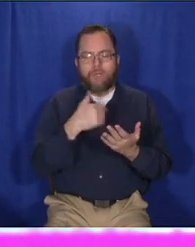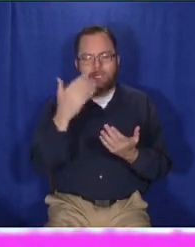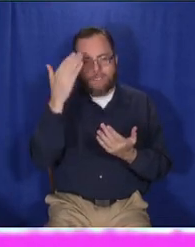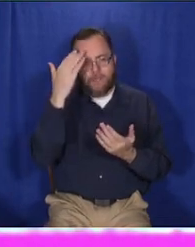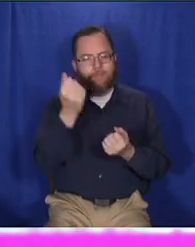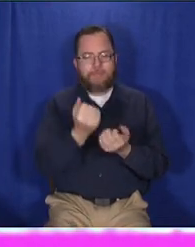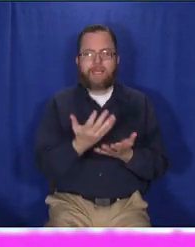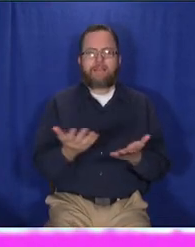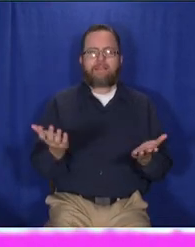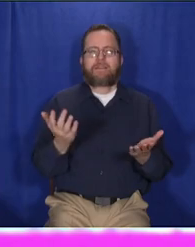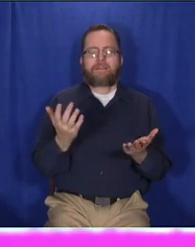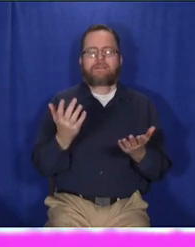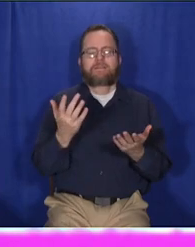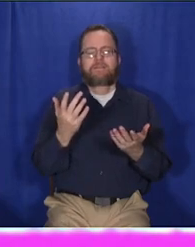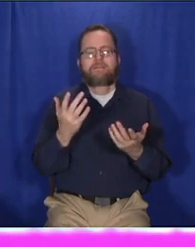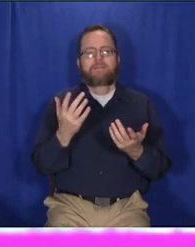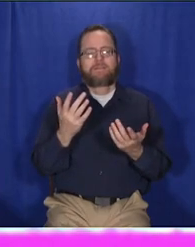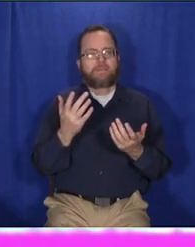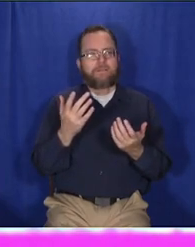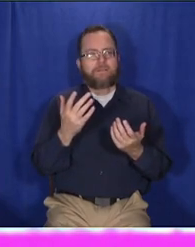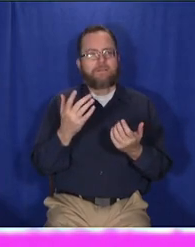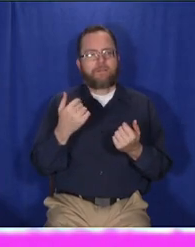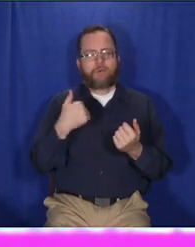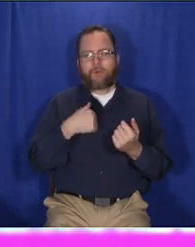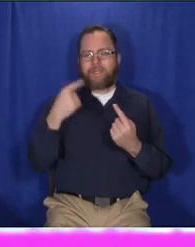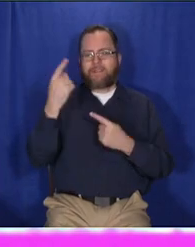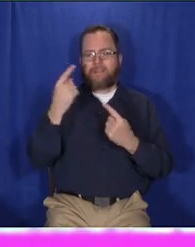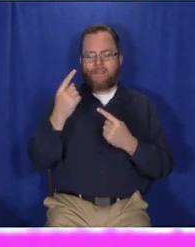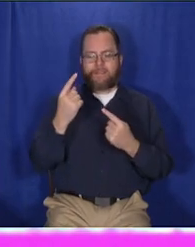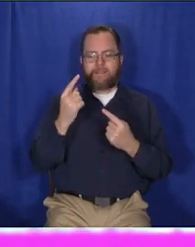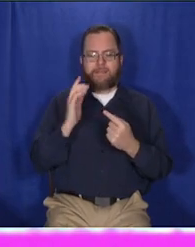stuff is going to be worth a whole lot of money, and then he's going to die.